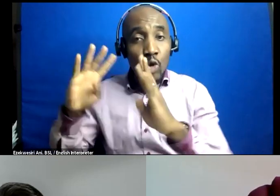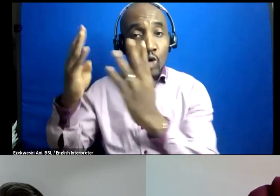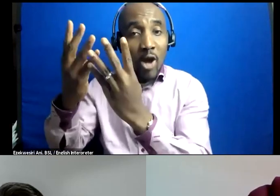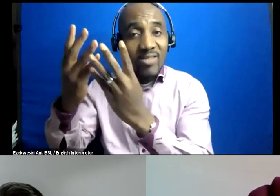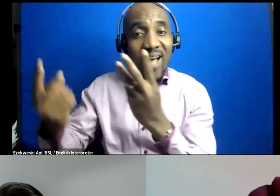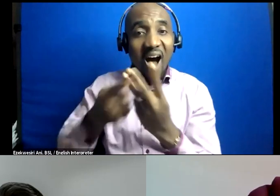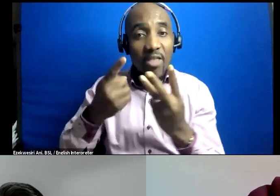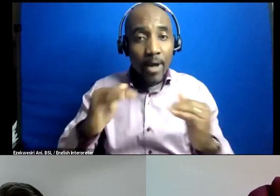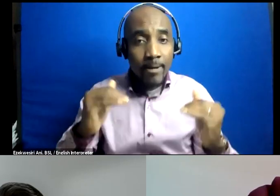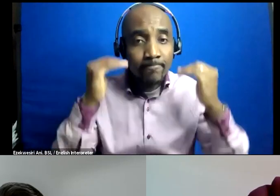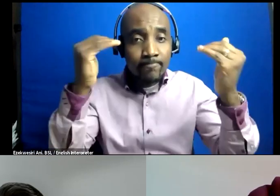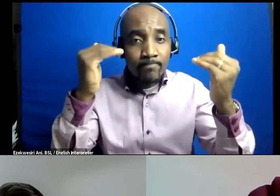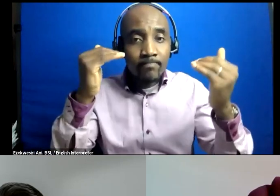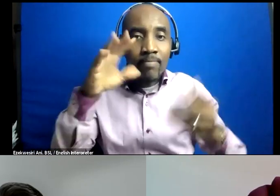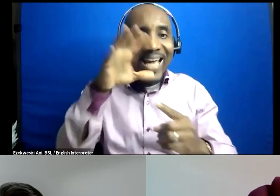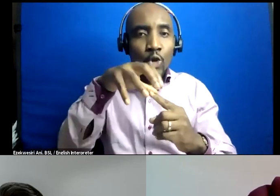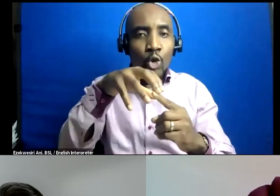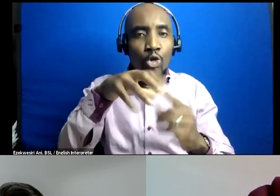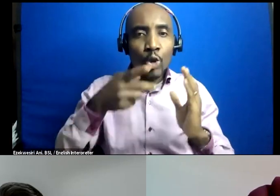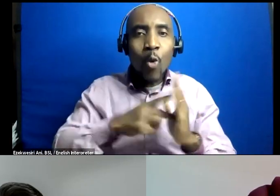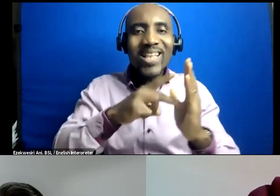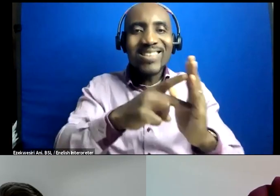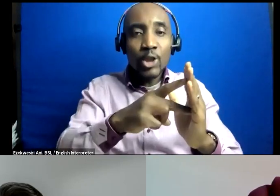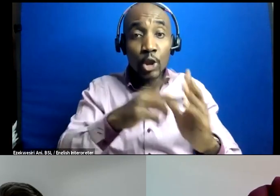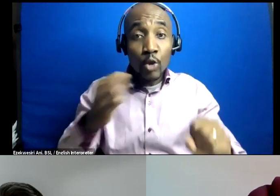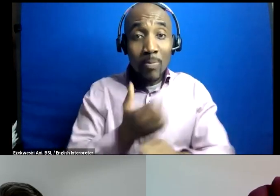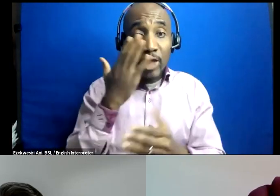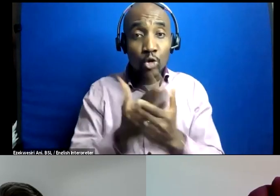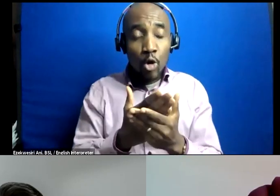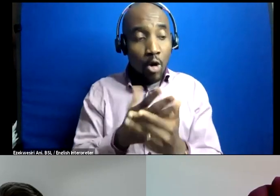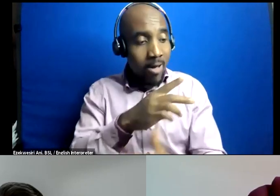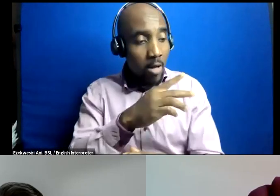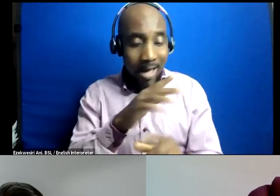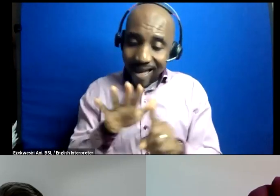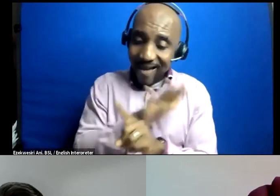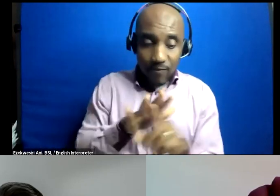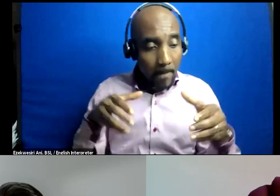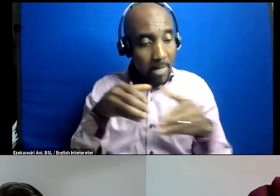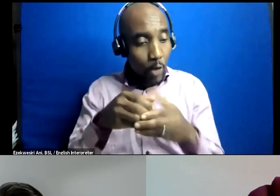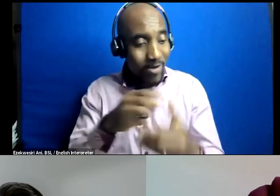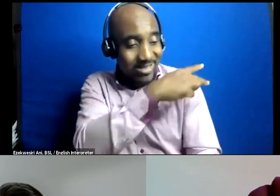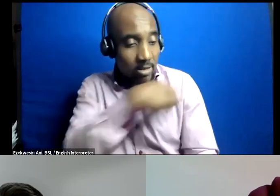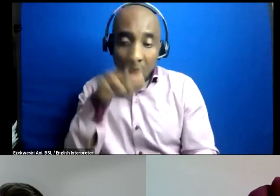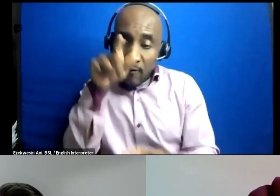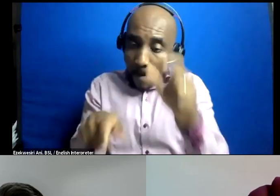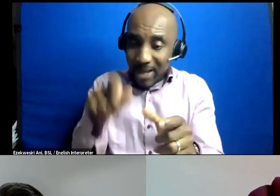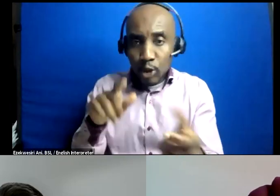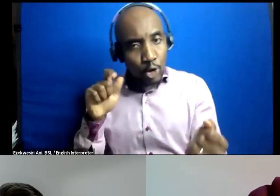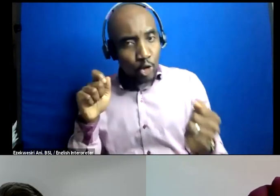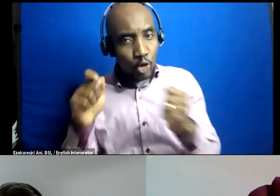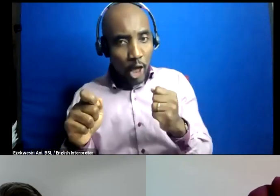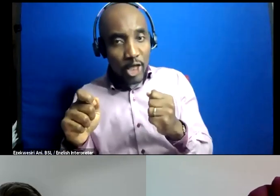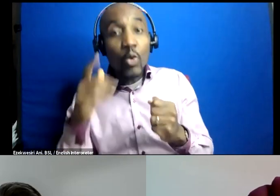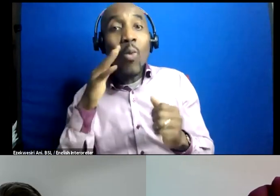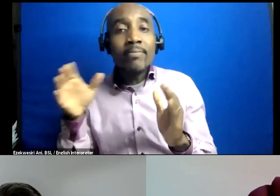institutions to bring about change for ethnic minority staff members and patients admitted to mental health settings.